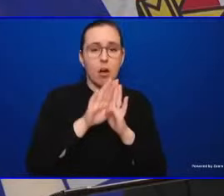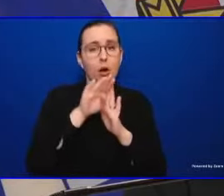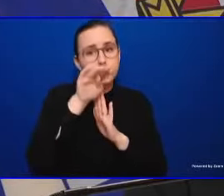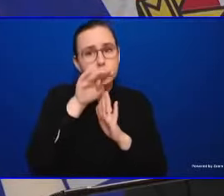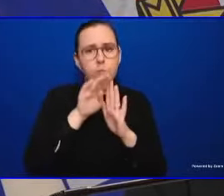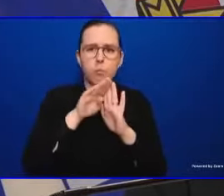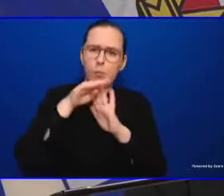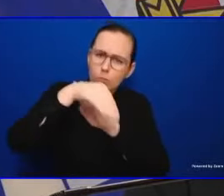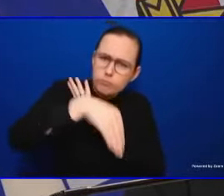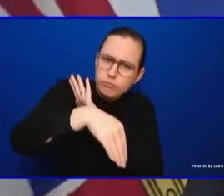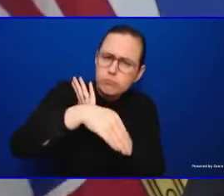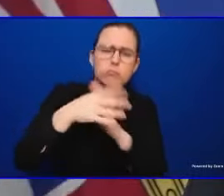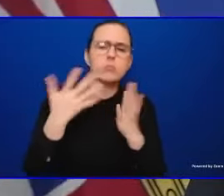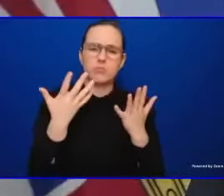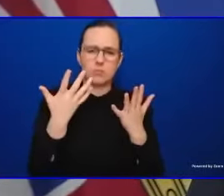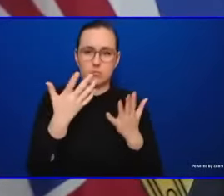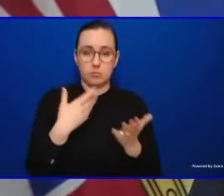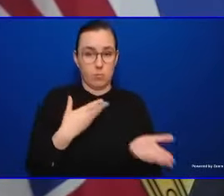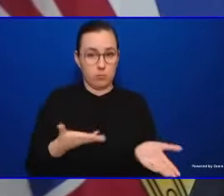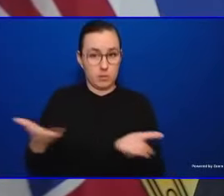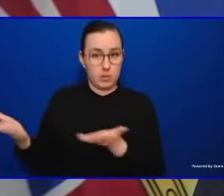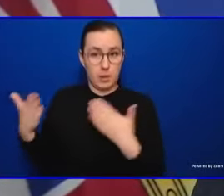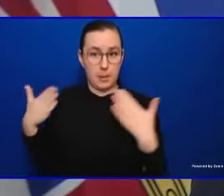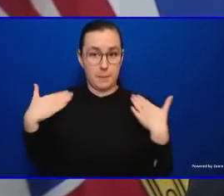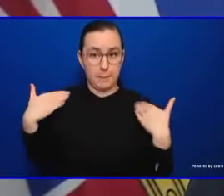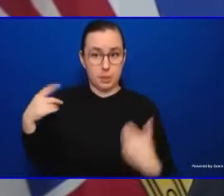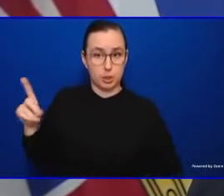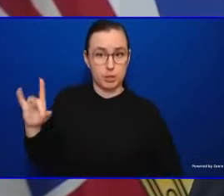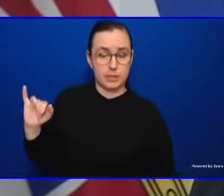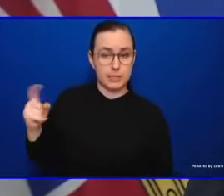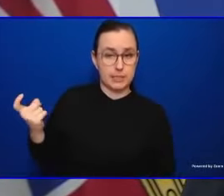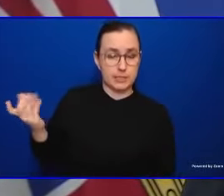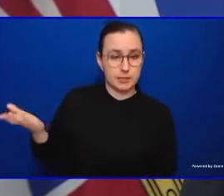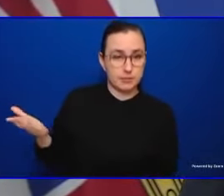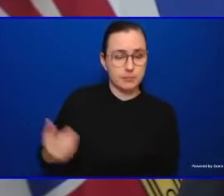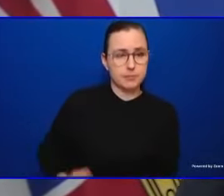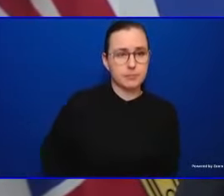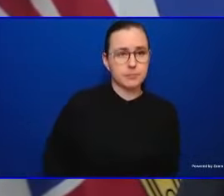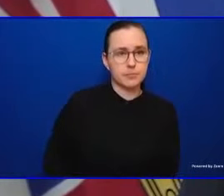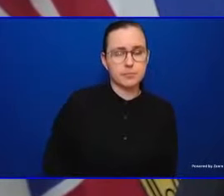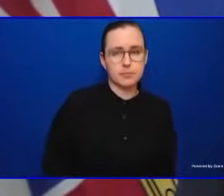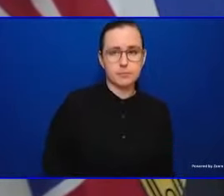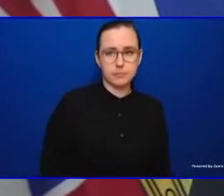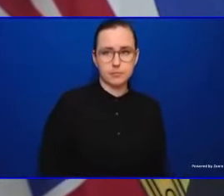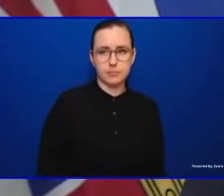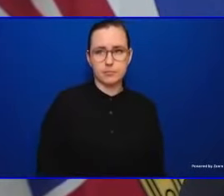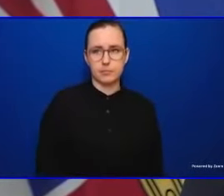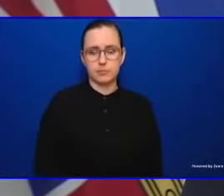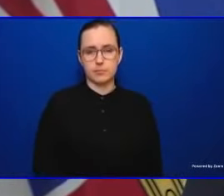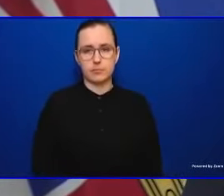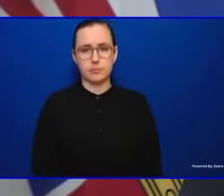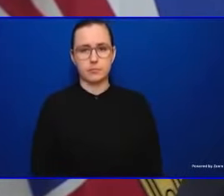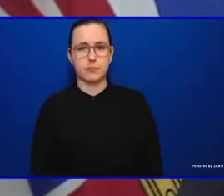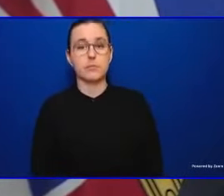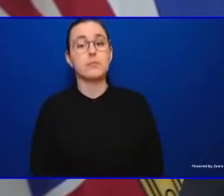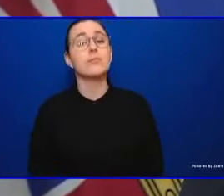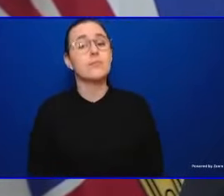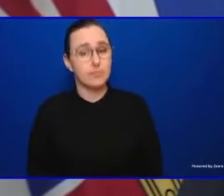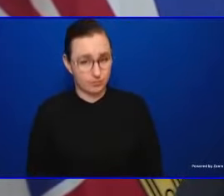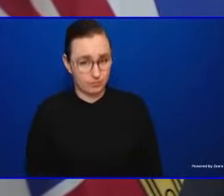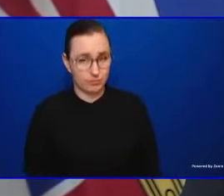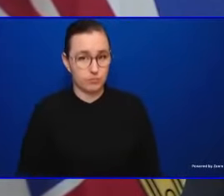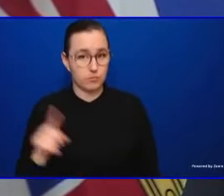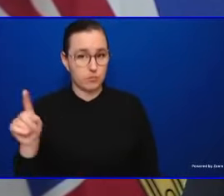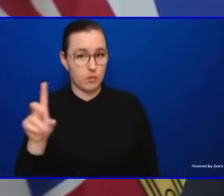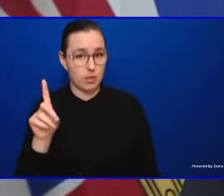Vancouver. Just want to note on this point that Dr. Henry, our teams in public health brought in new